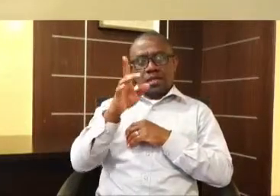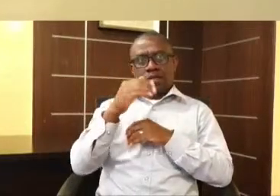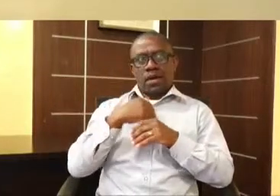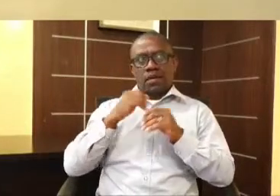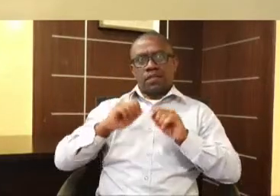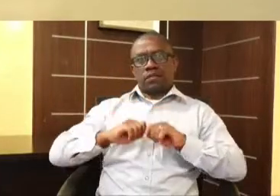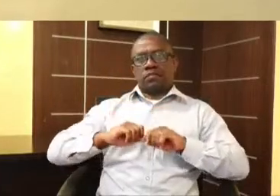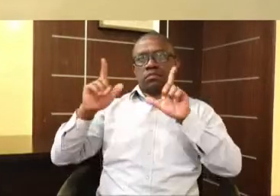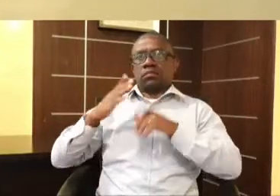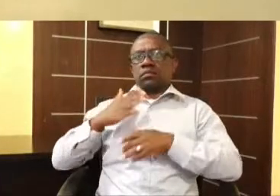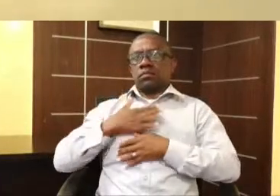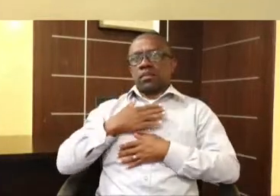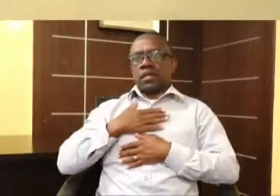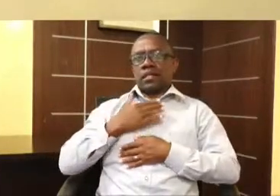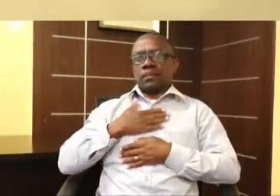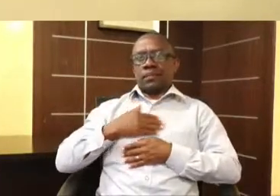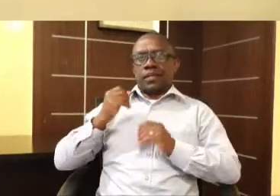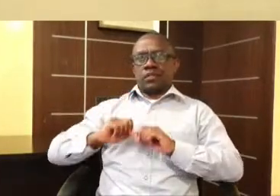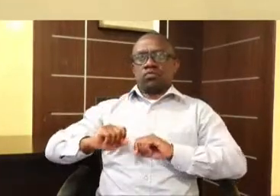them.